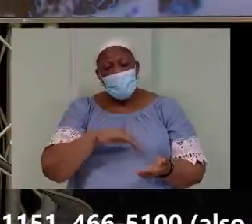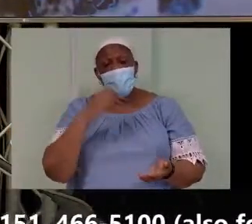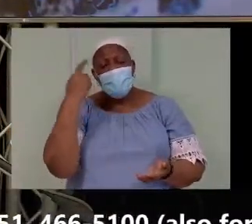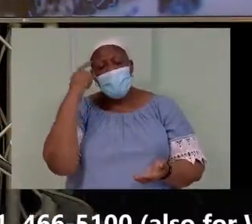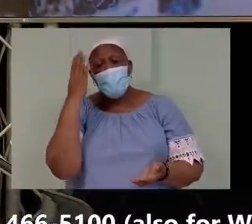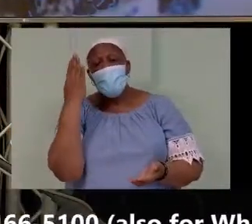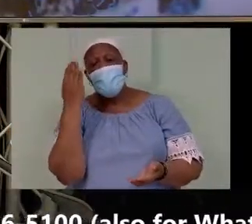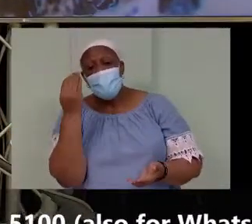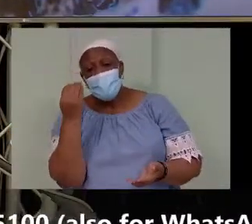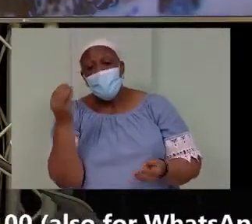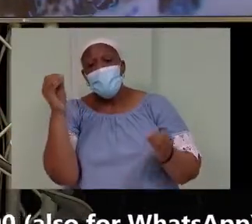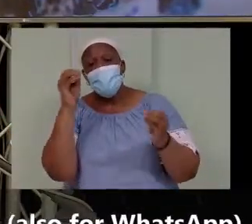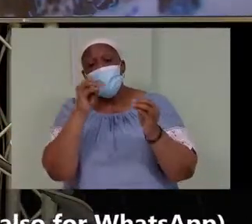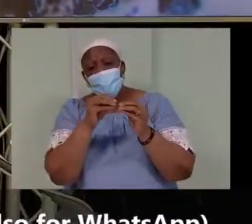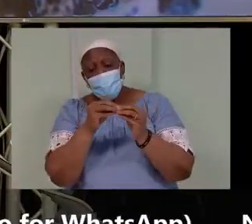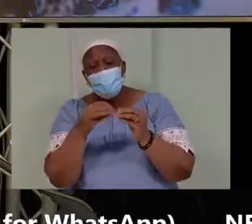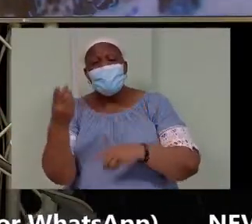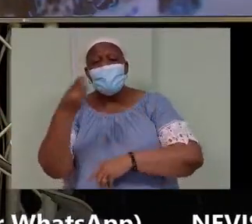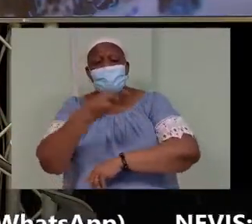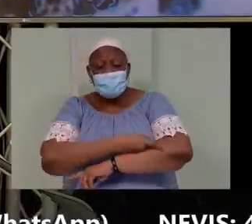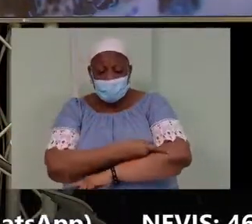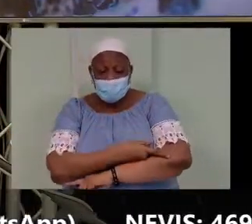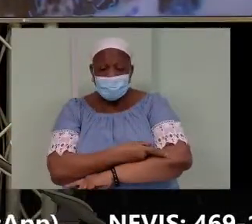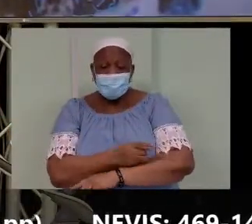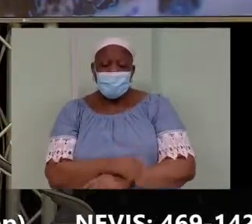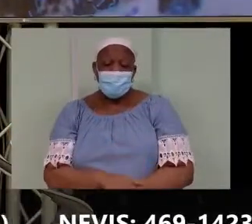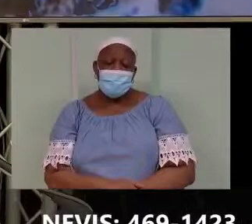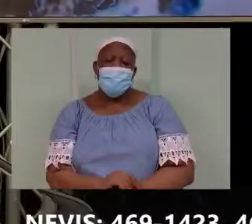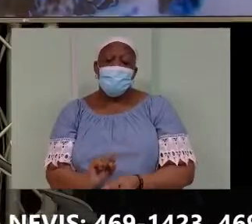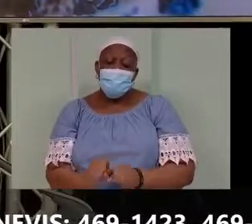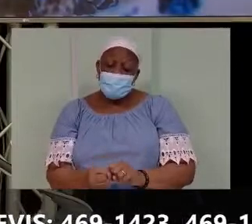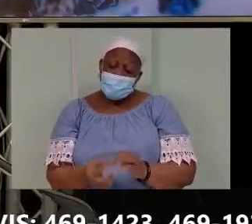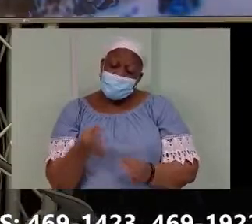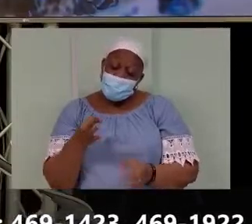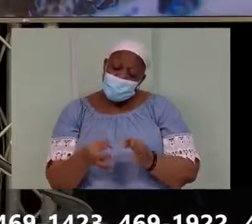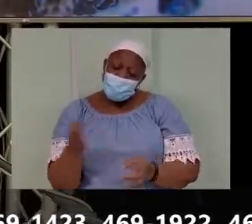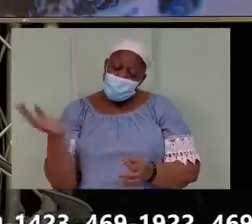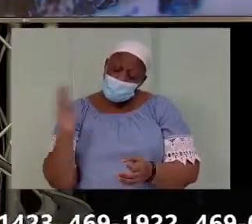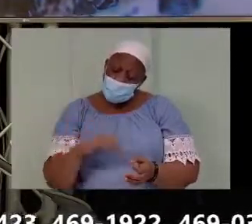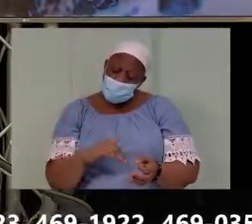this is the protocol. And so if you're booking your trip, you take that into consideration.